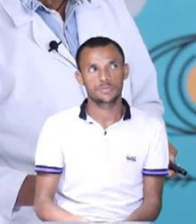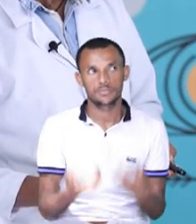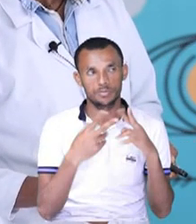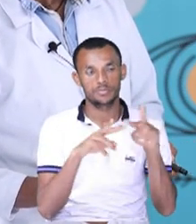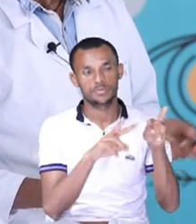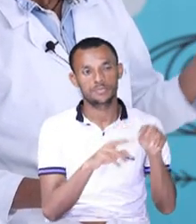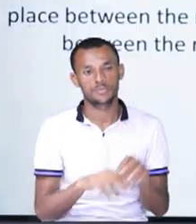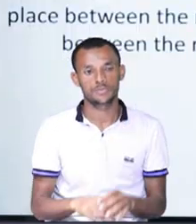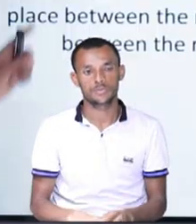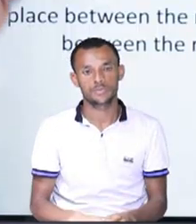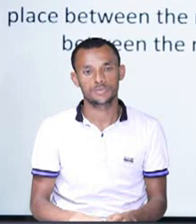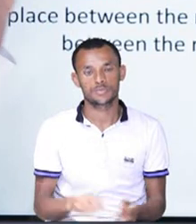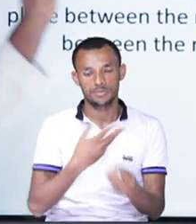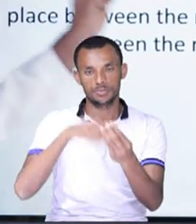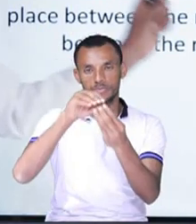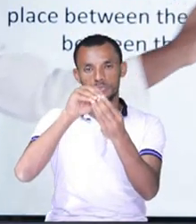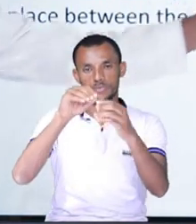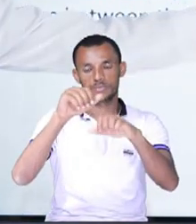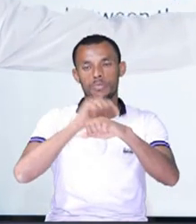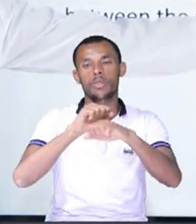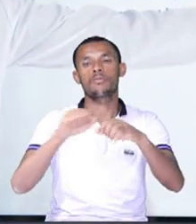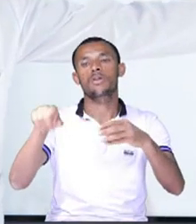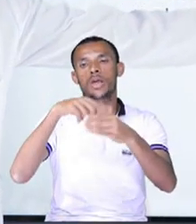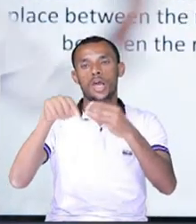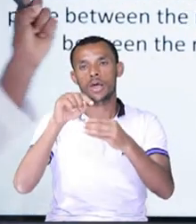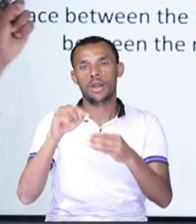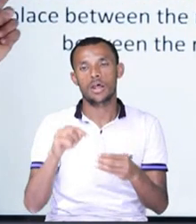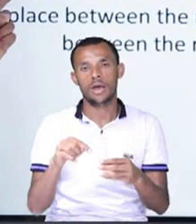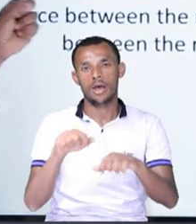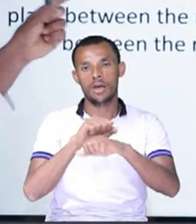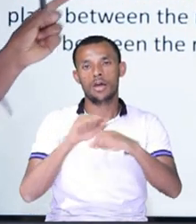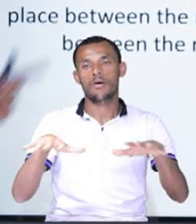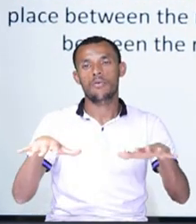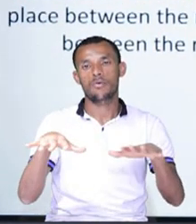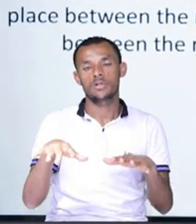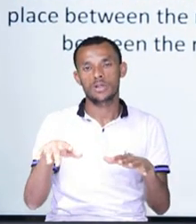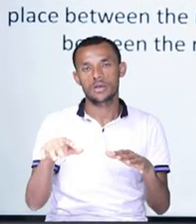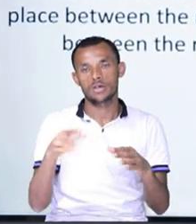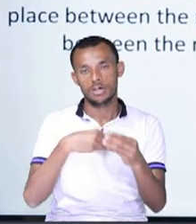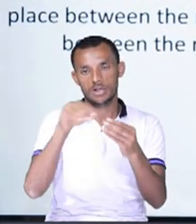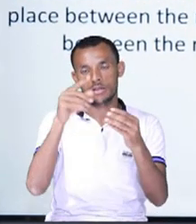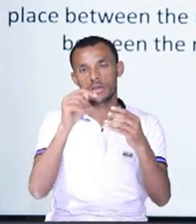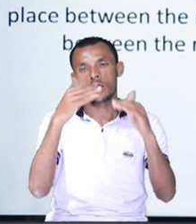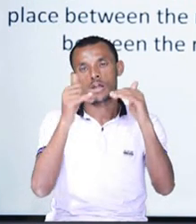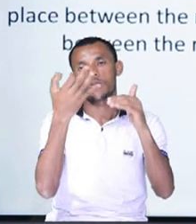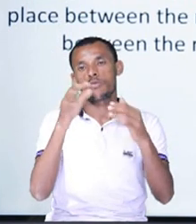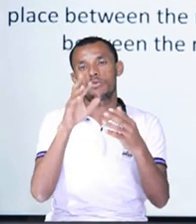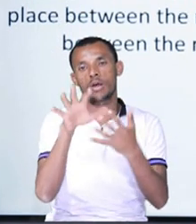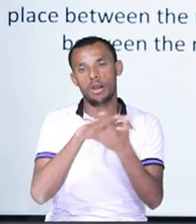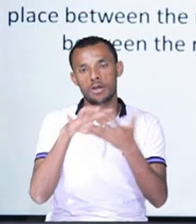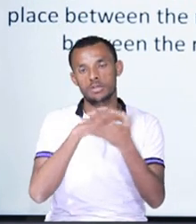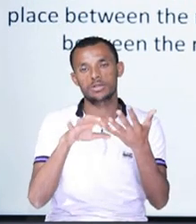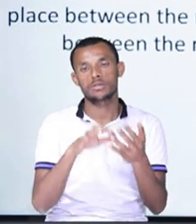Look at this one. An increase in surface area of reactant increases the rate of reaction. When the surface area